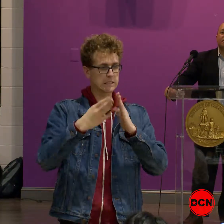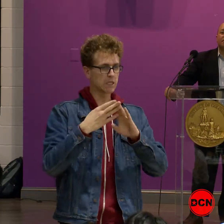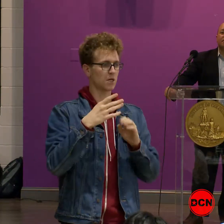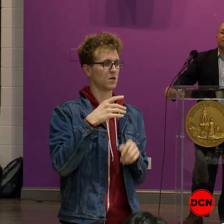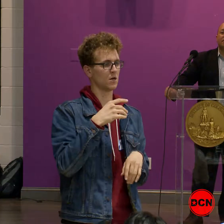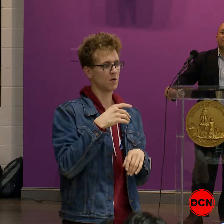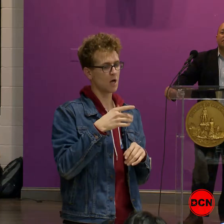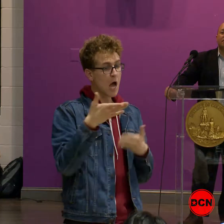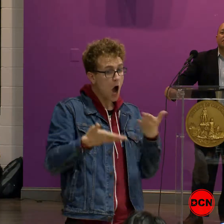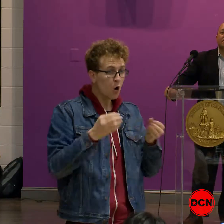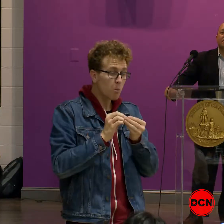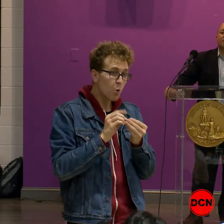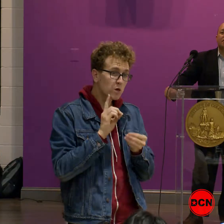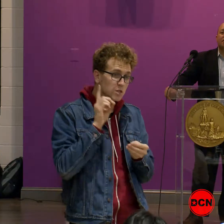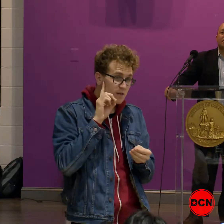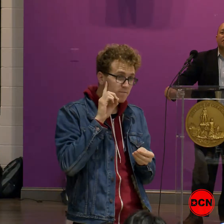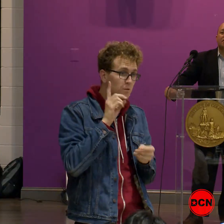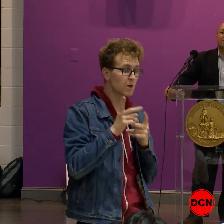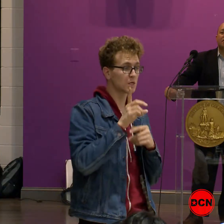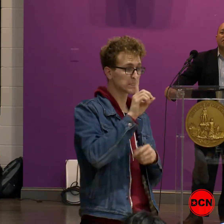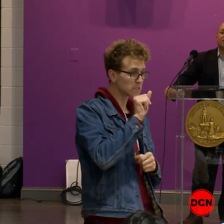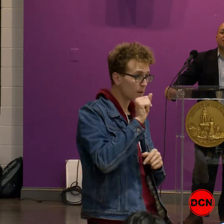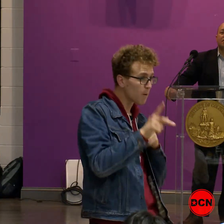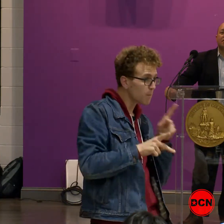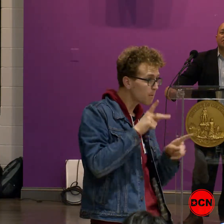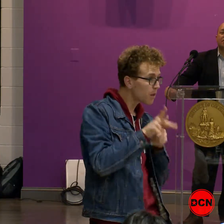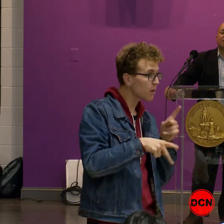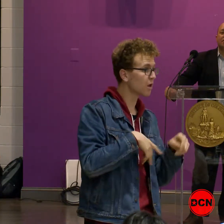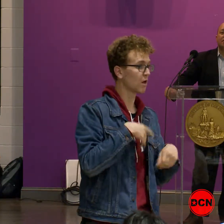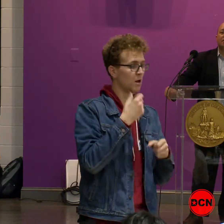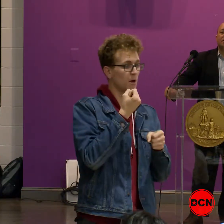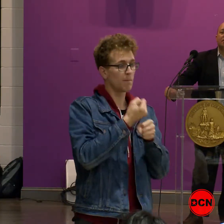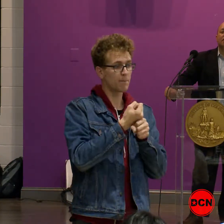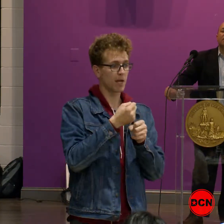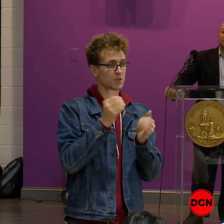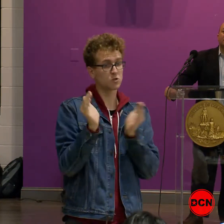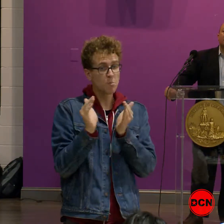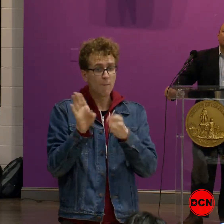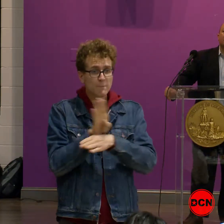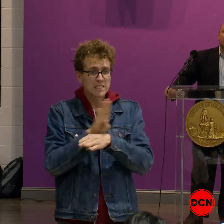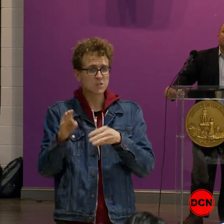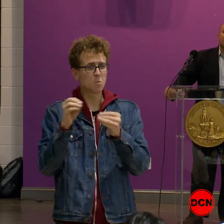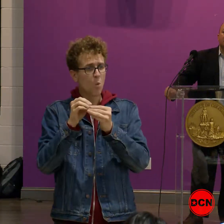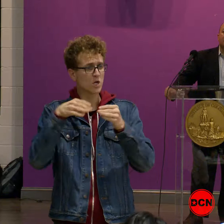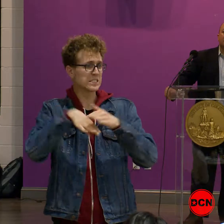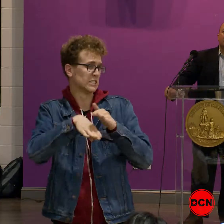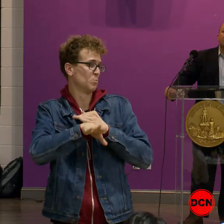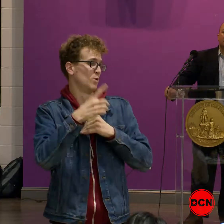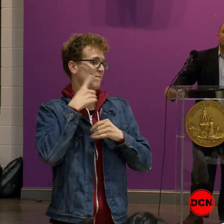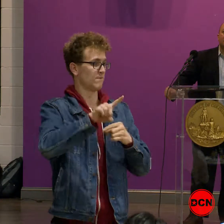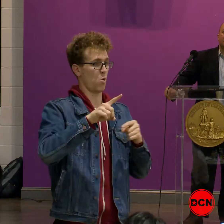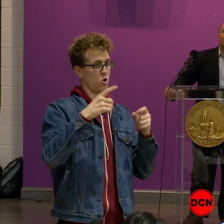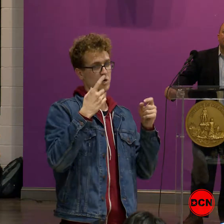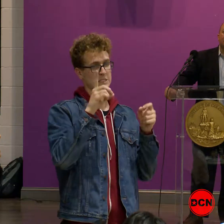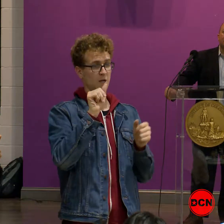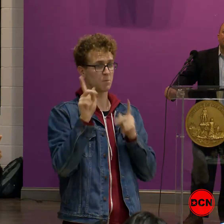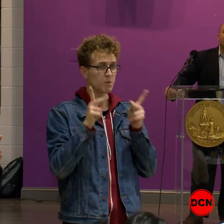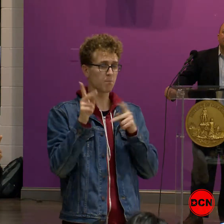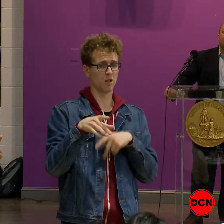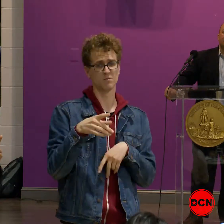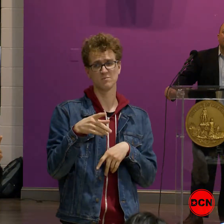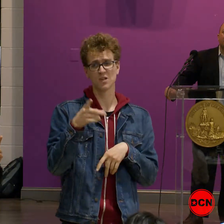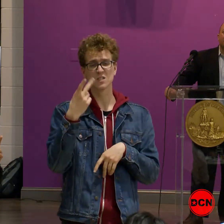can really benefit from more jobs and hiring more deaf people and people with disabilities, and help support more